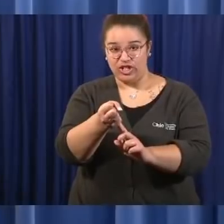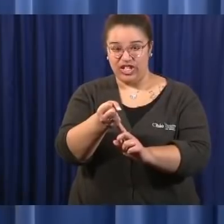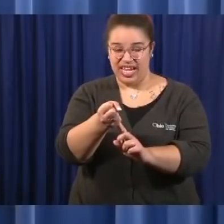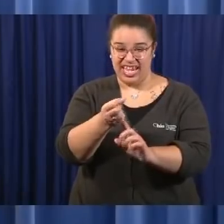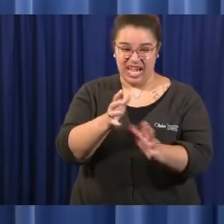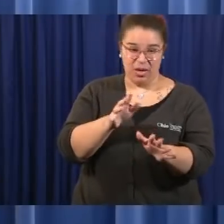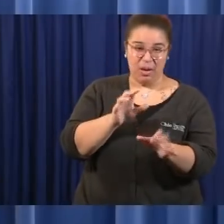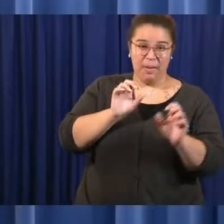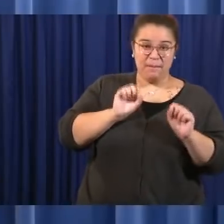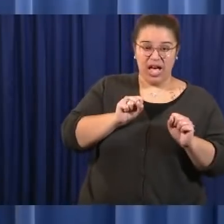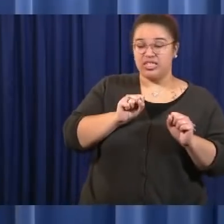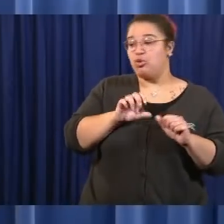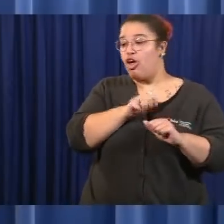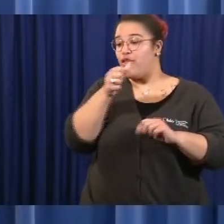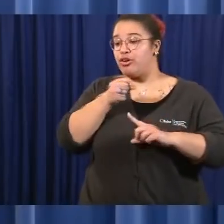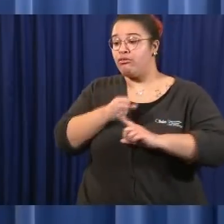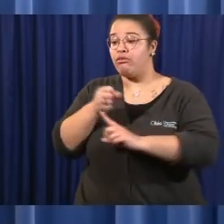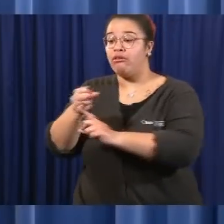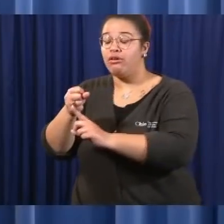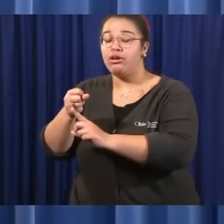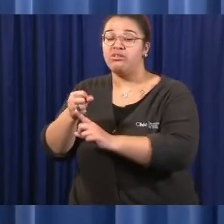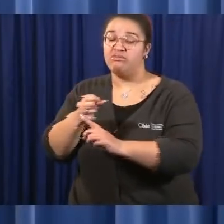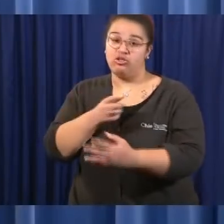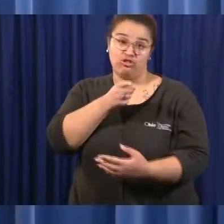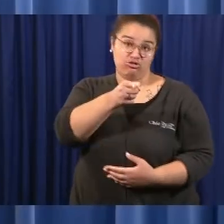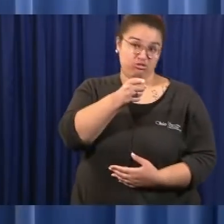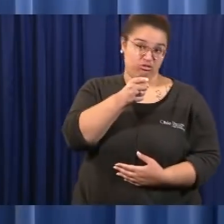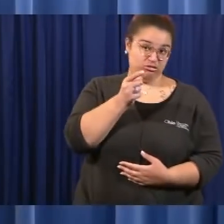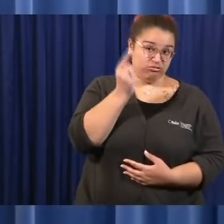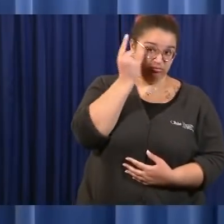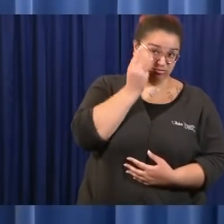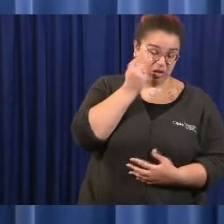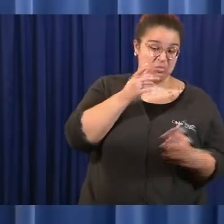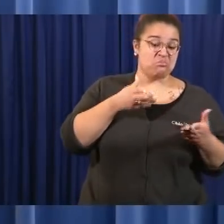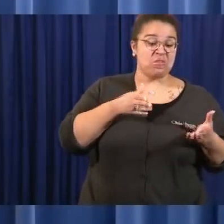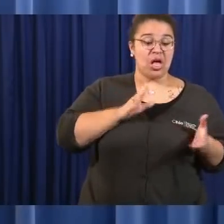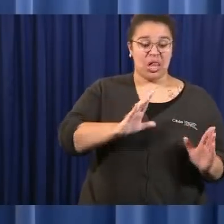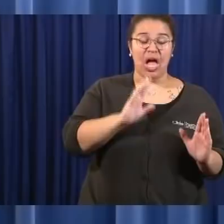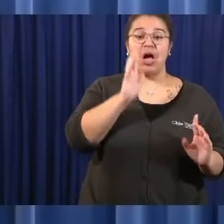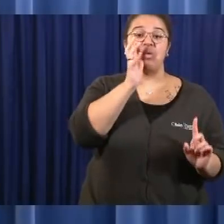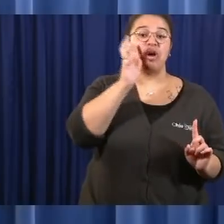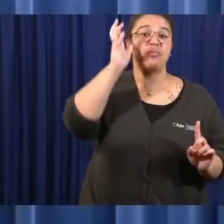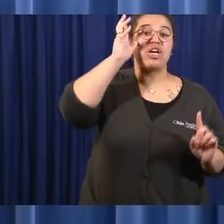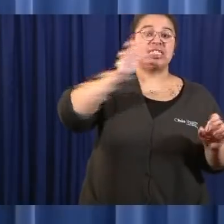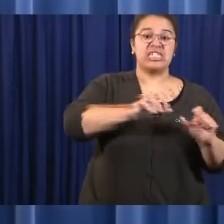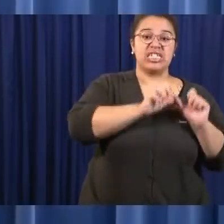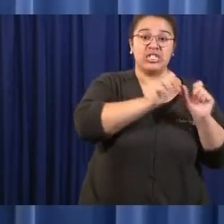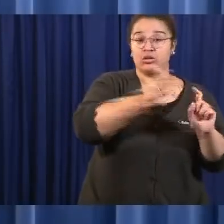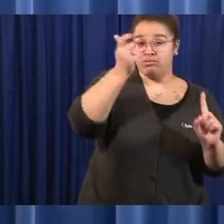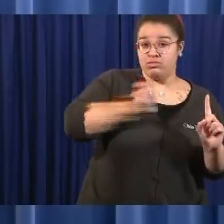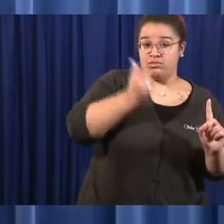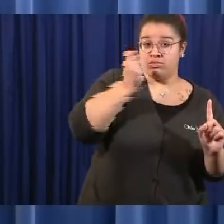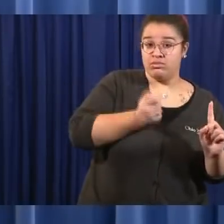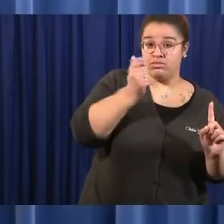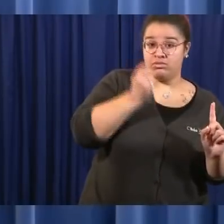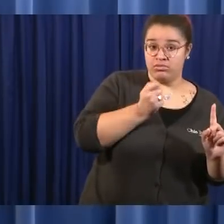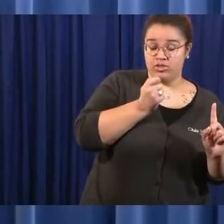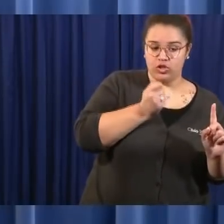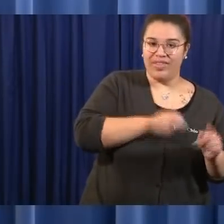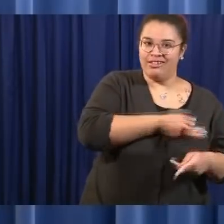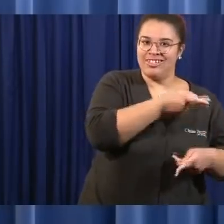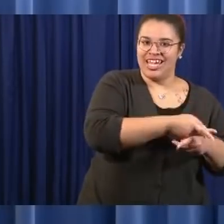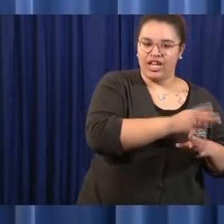unemployment compensation in order to care for their children if returning them to a child care situation is not in the best interest of the